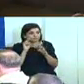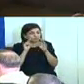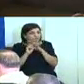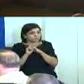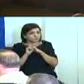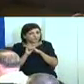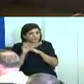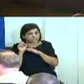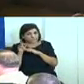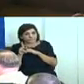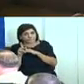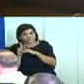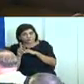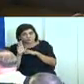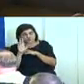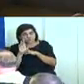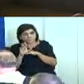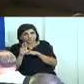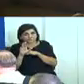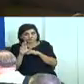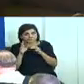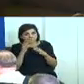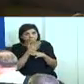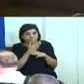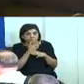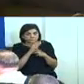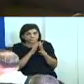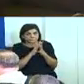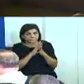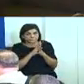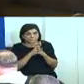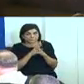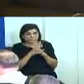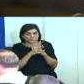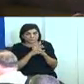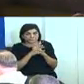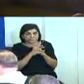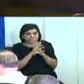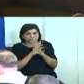it okay, or is it yours to share? And I don't mind if you share it instead.